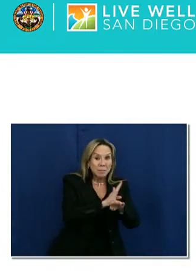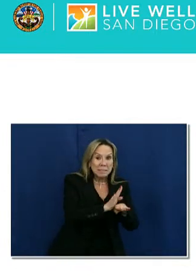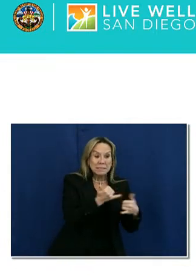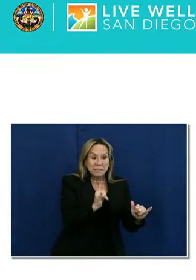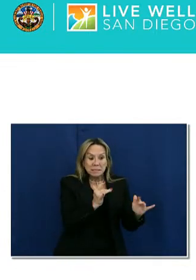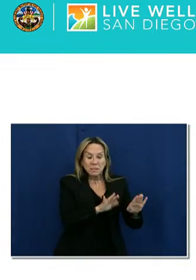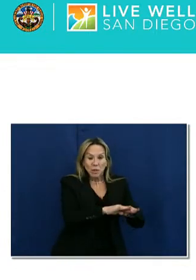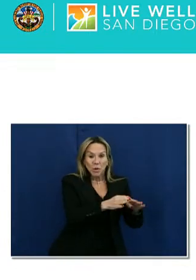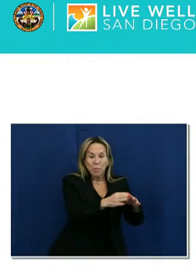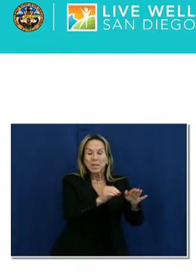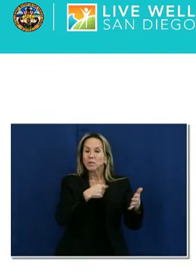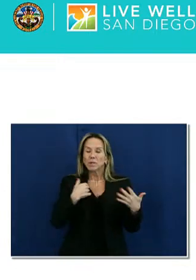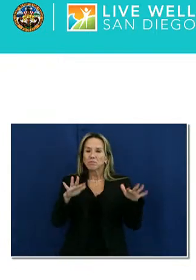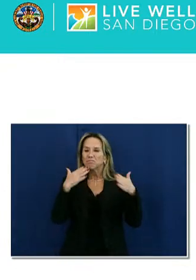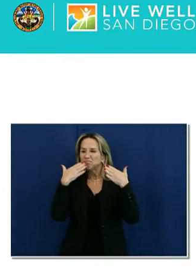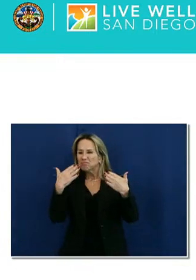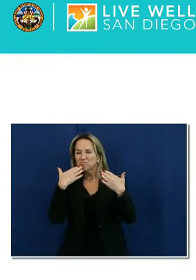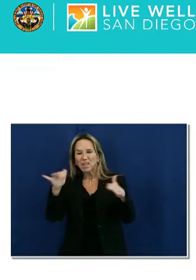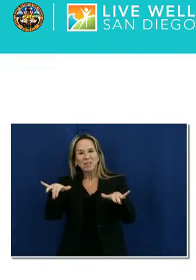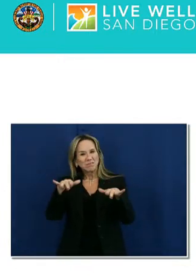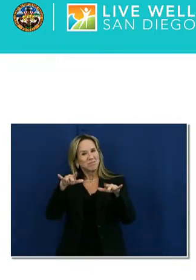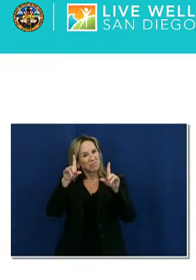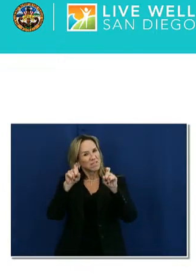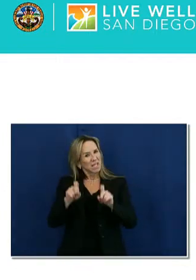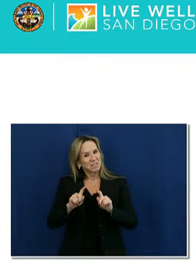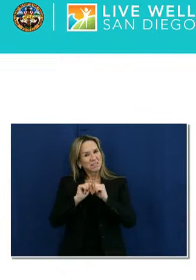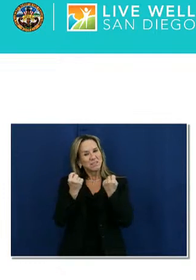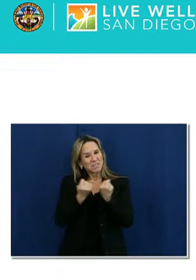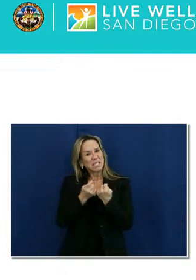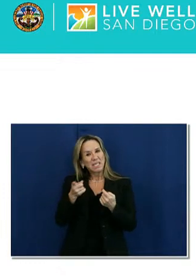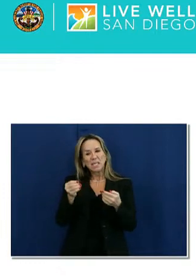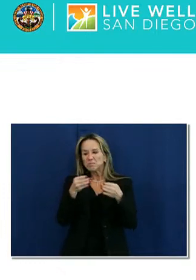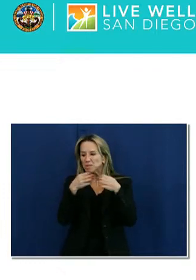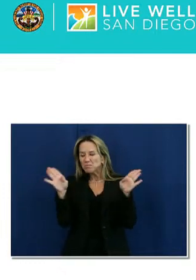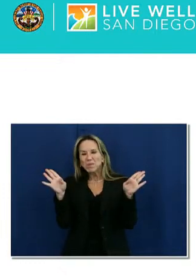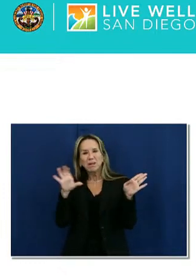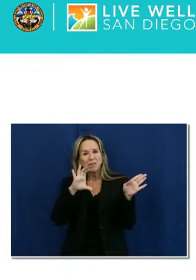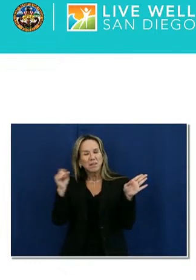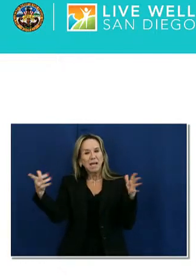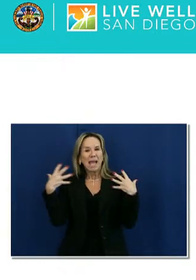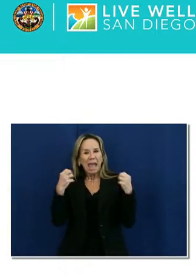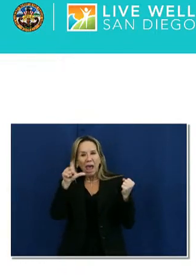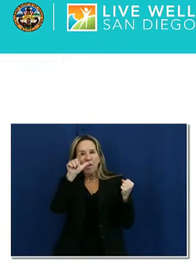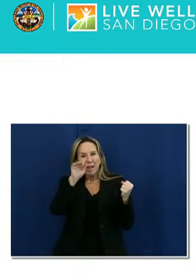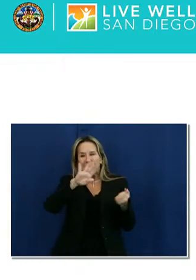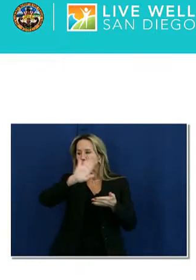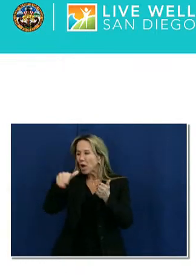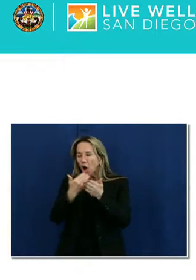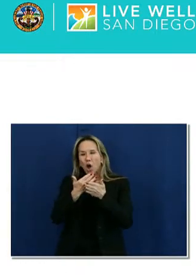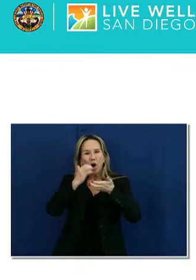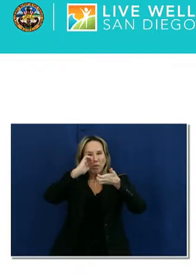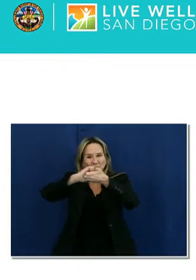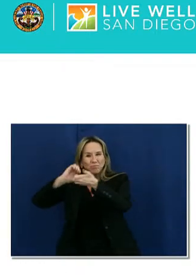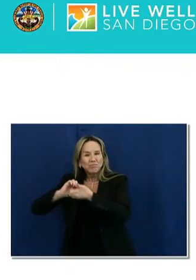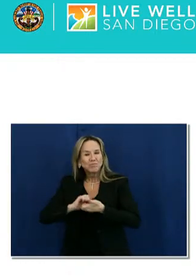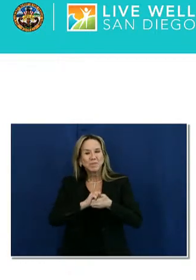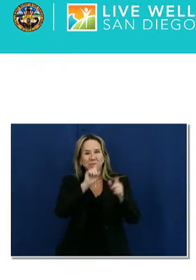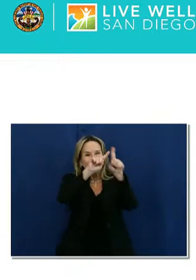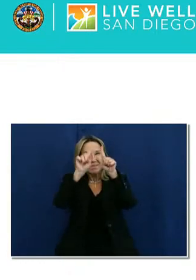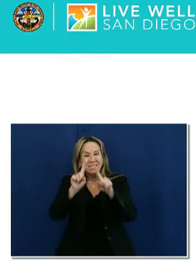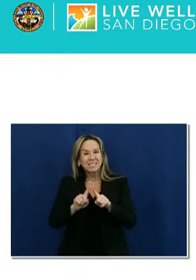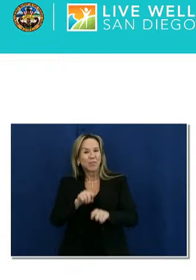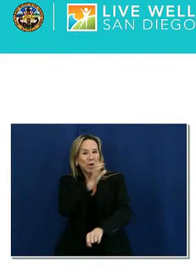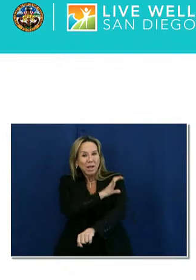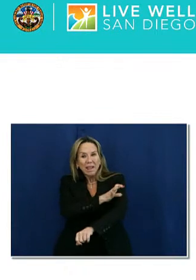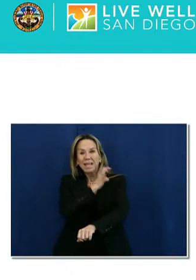for all of the folks that are part of our testing team, our county public health lab, our folks there, all of our healthcare system partners, the clinics, and everyone who have